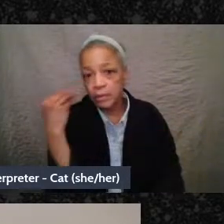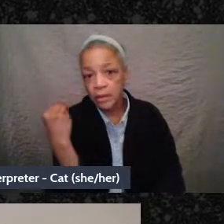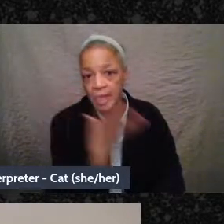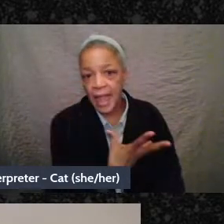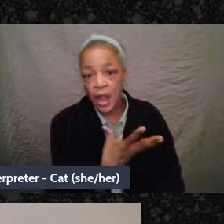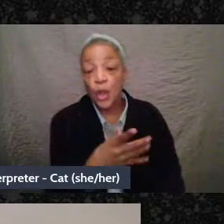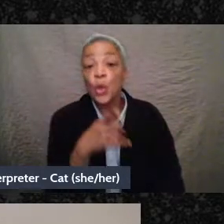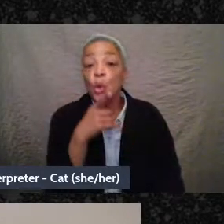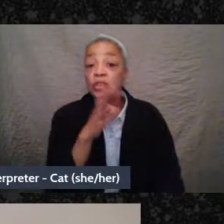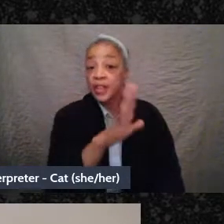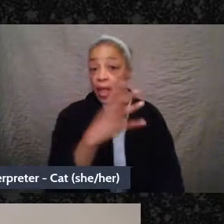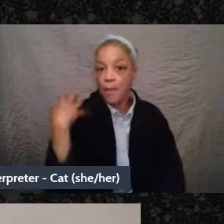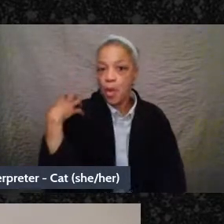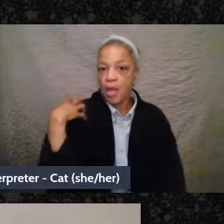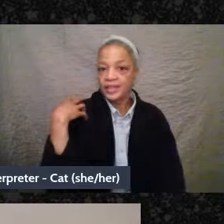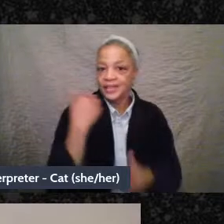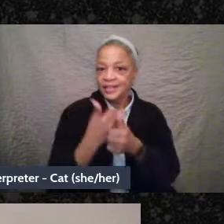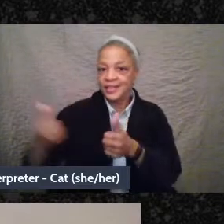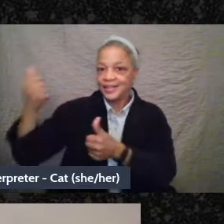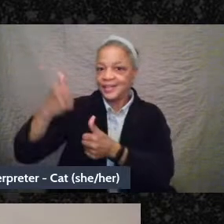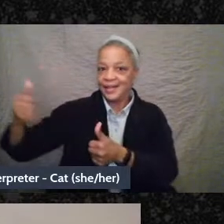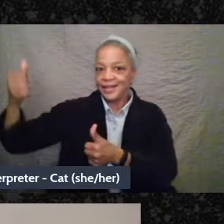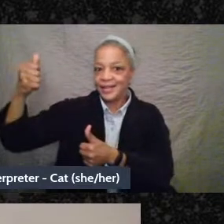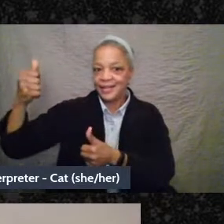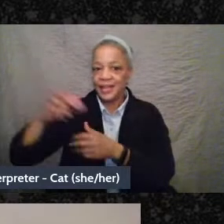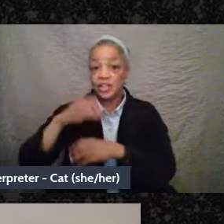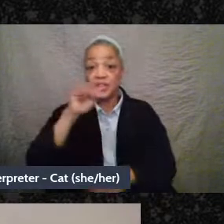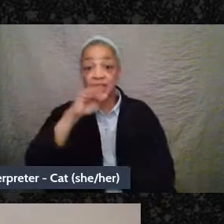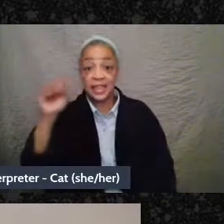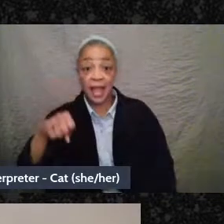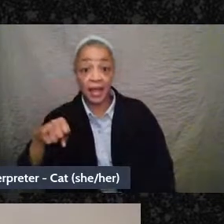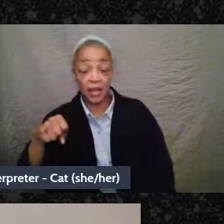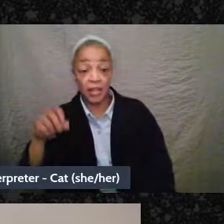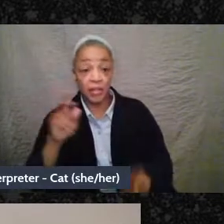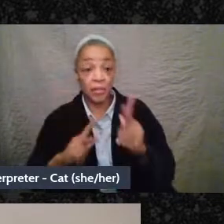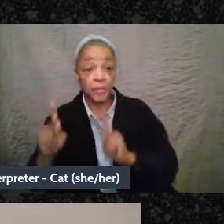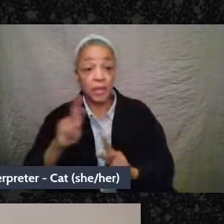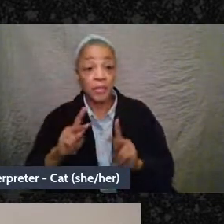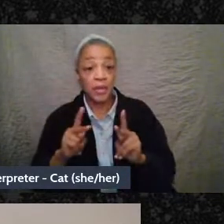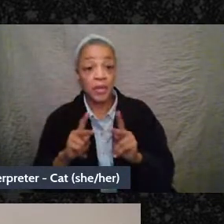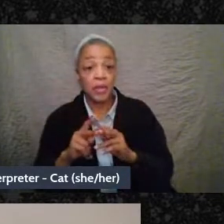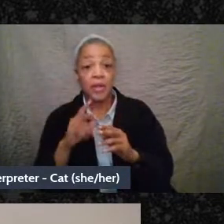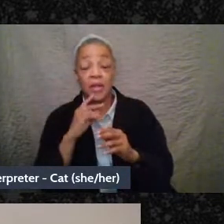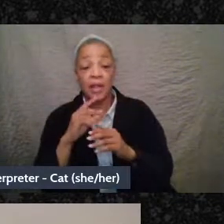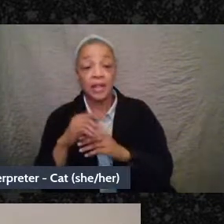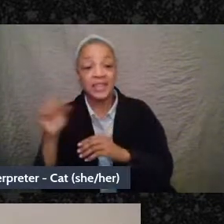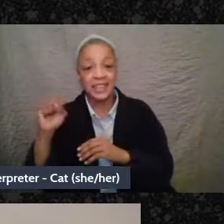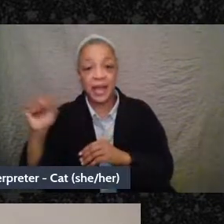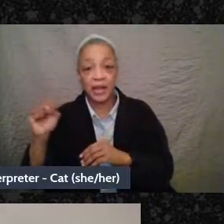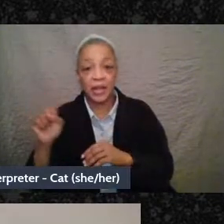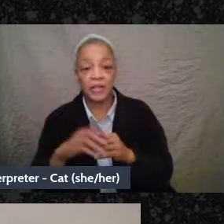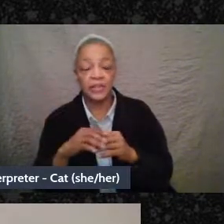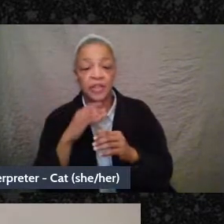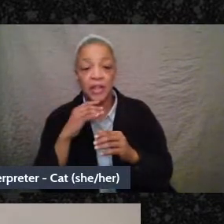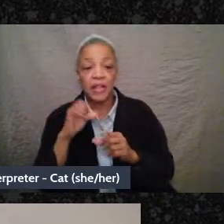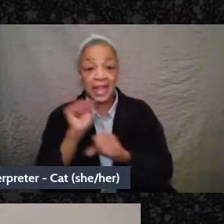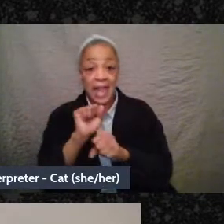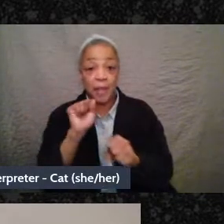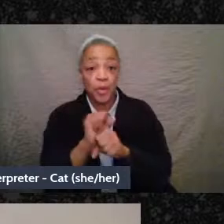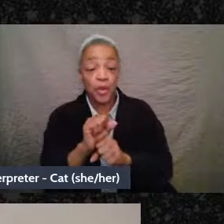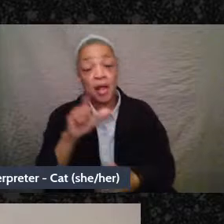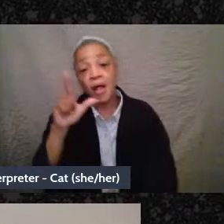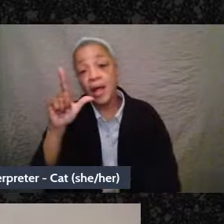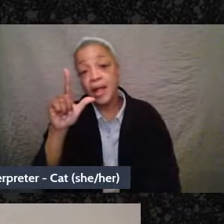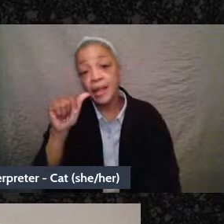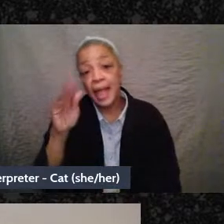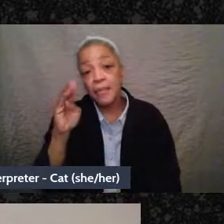to, right? And so like one answer in Seattle of like the people that we could get to that they answer to was labor, right? And so we spent a tremendous amount of time